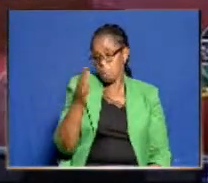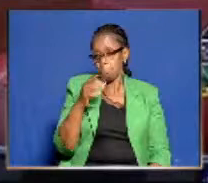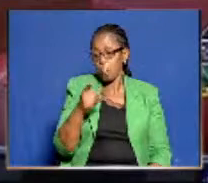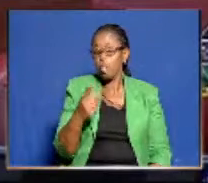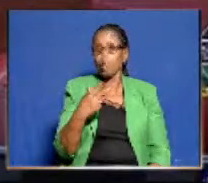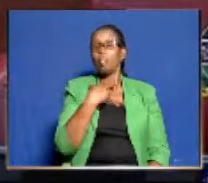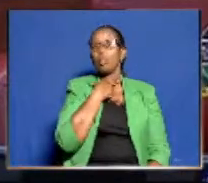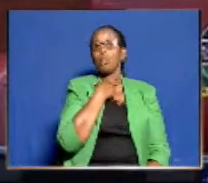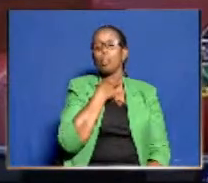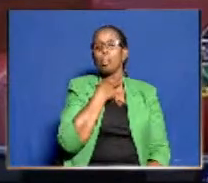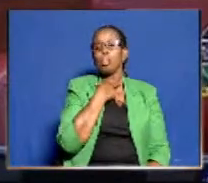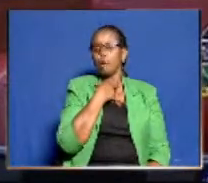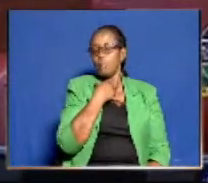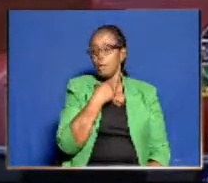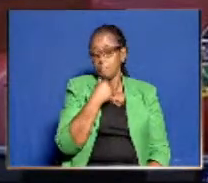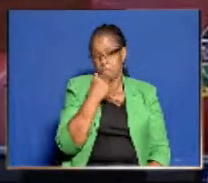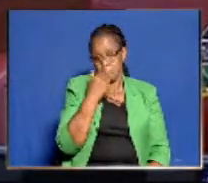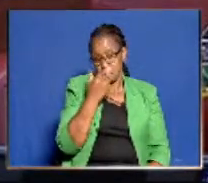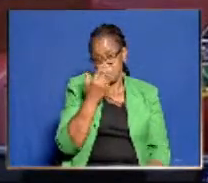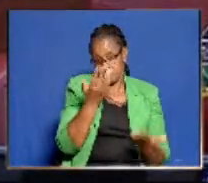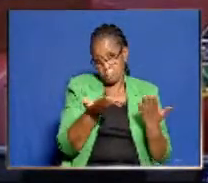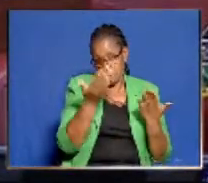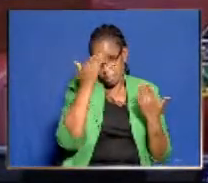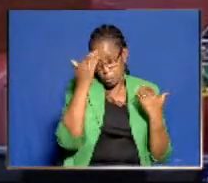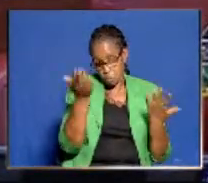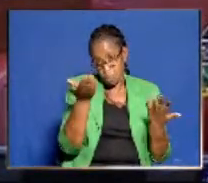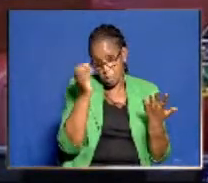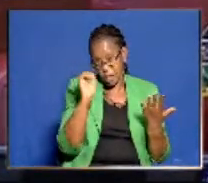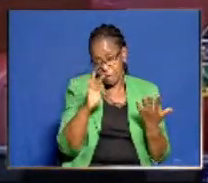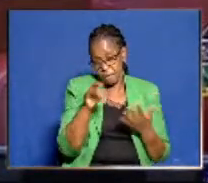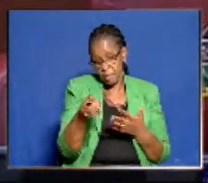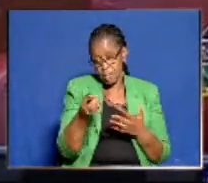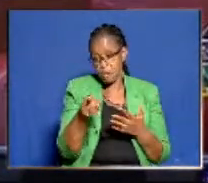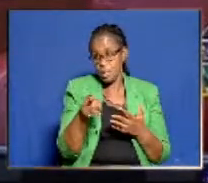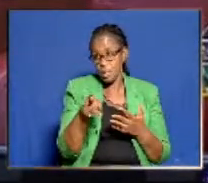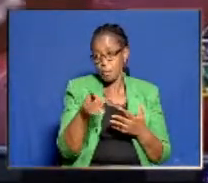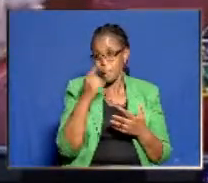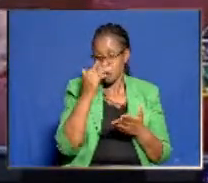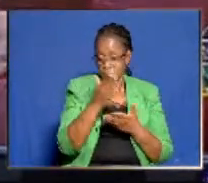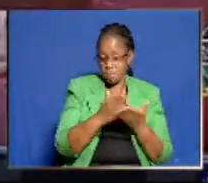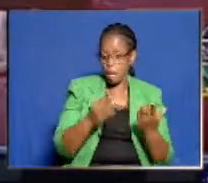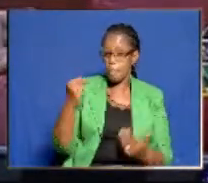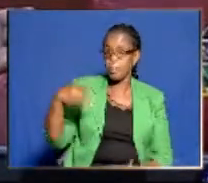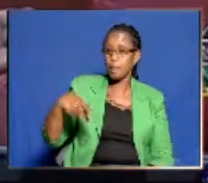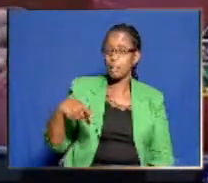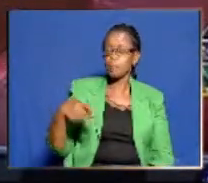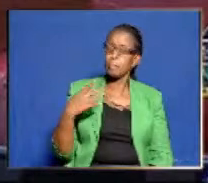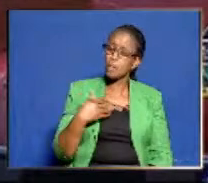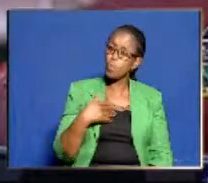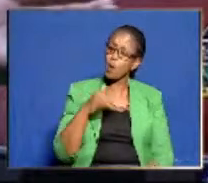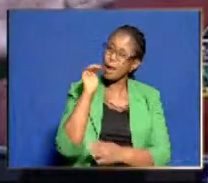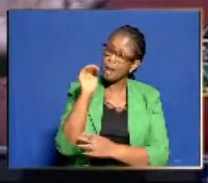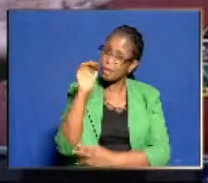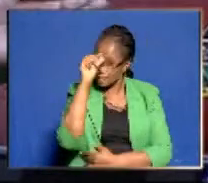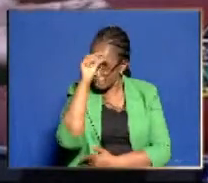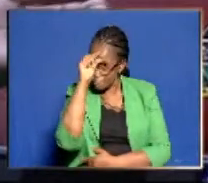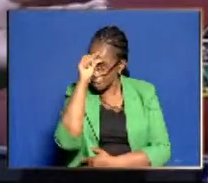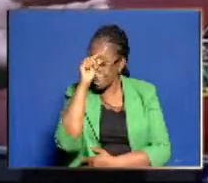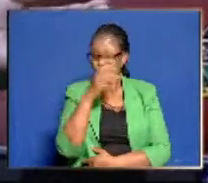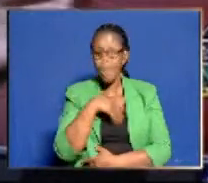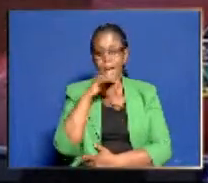I don't know if it is because of some of the MPs, and I plead with the government, and I plead with my